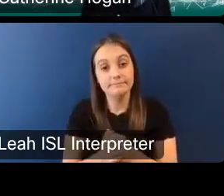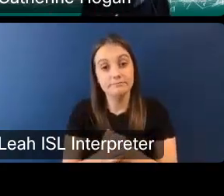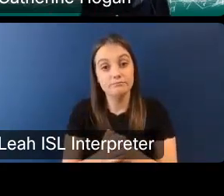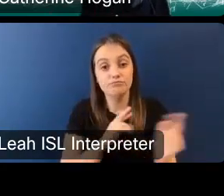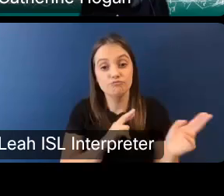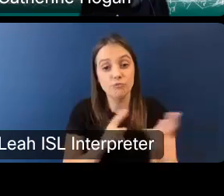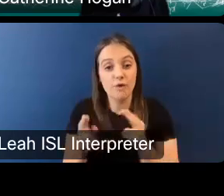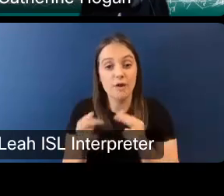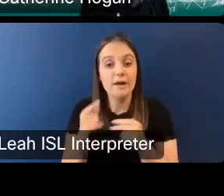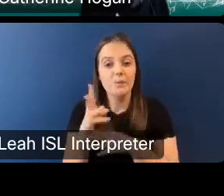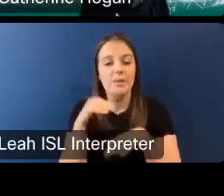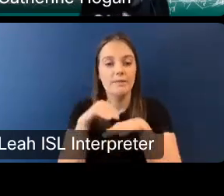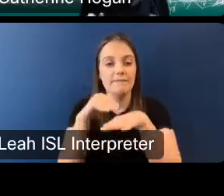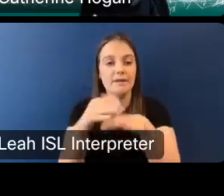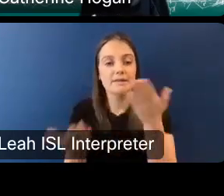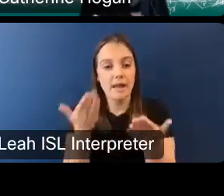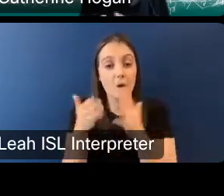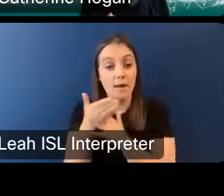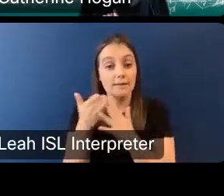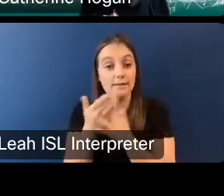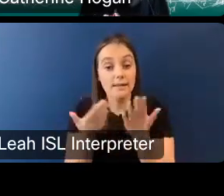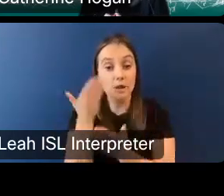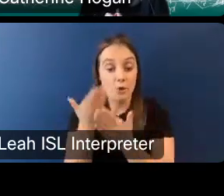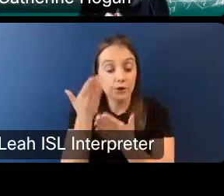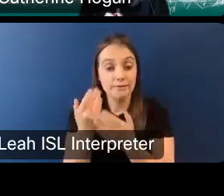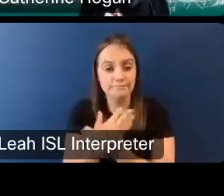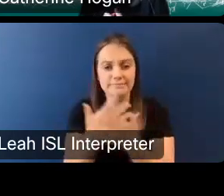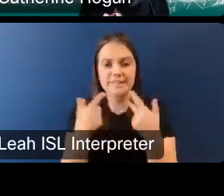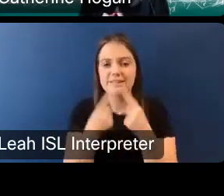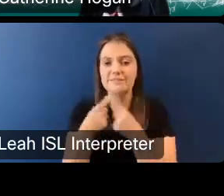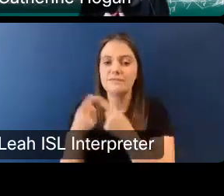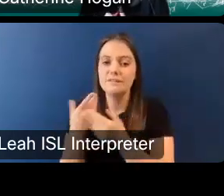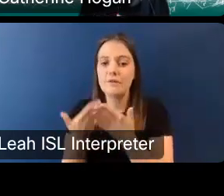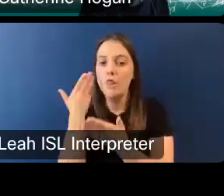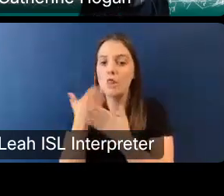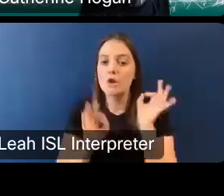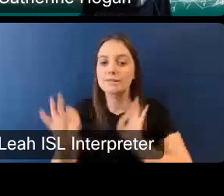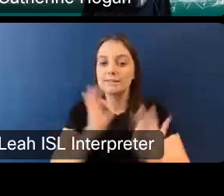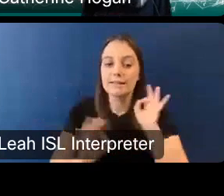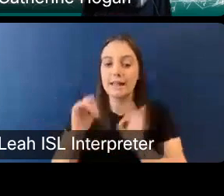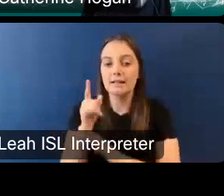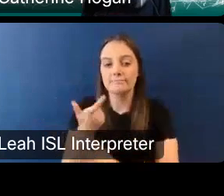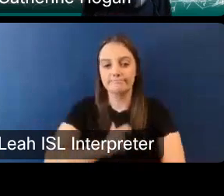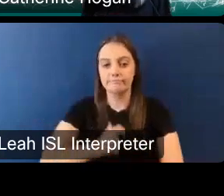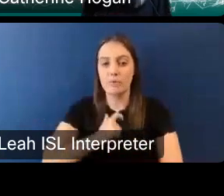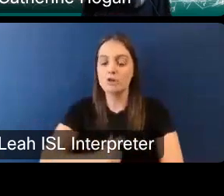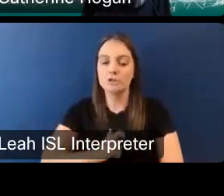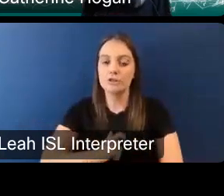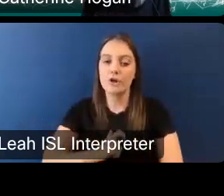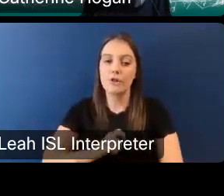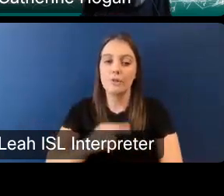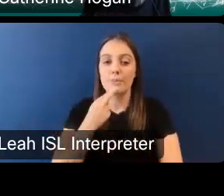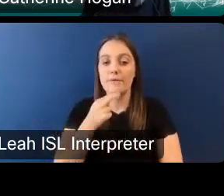how people are accessing learning. There are varied learning styles, and we all know that, and that's a personal preference for